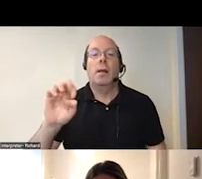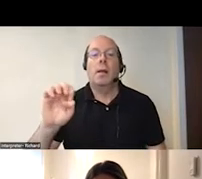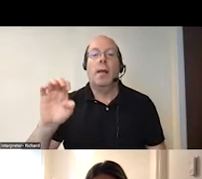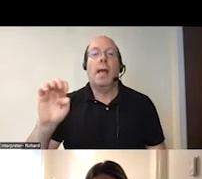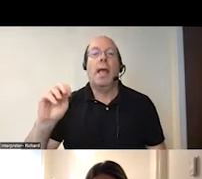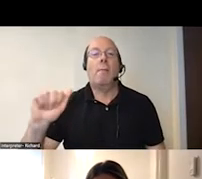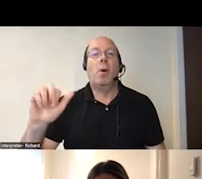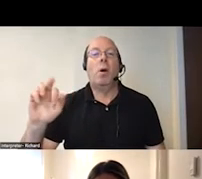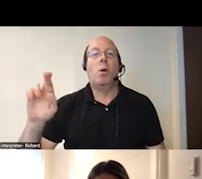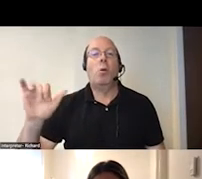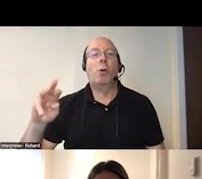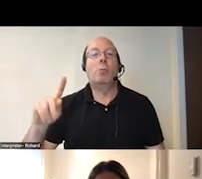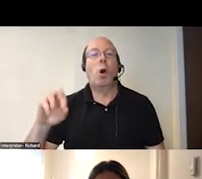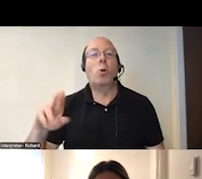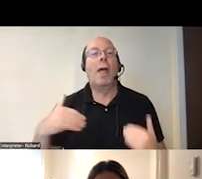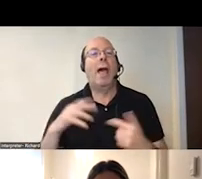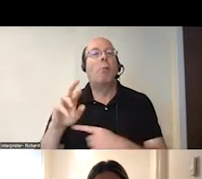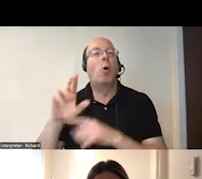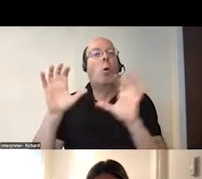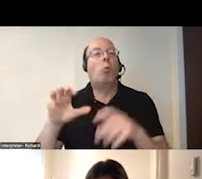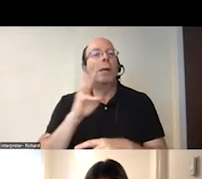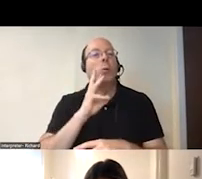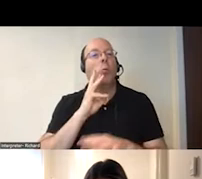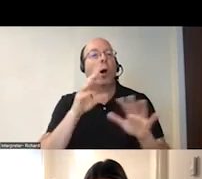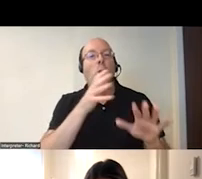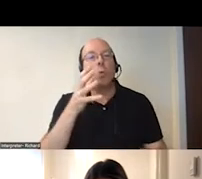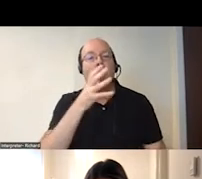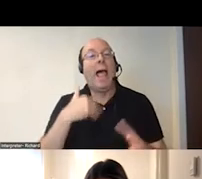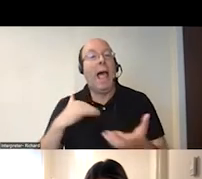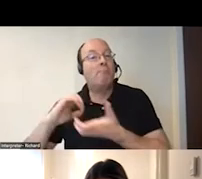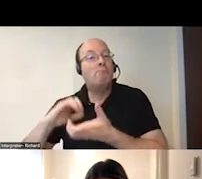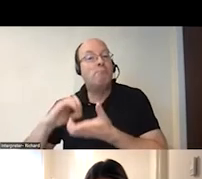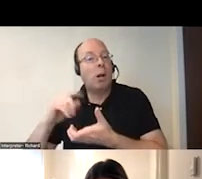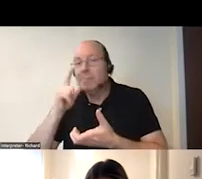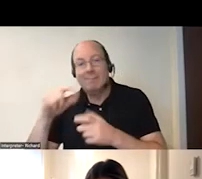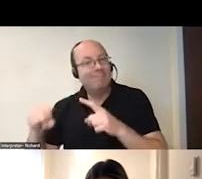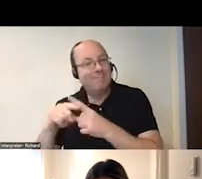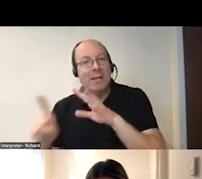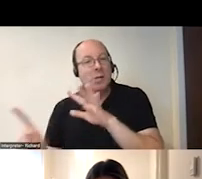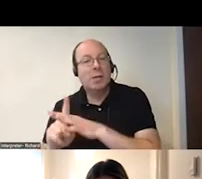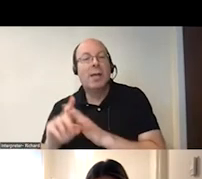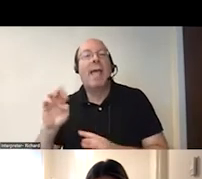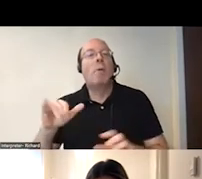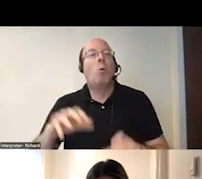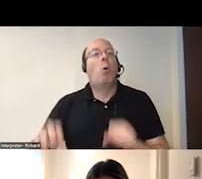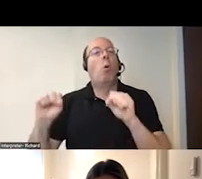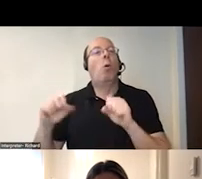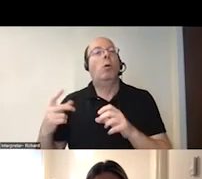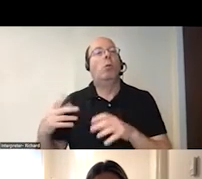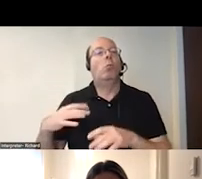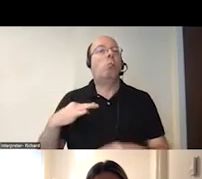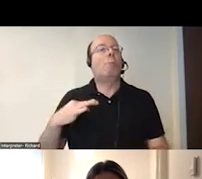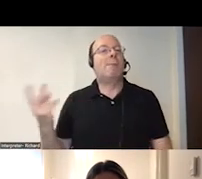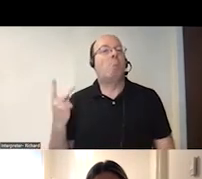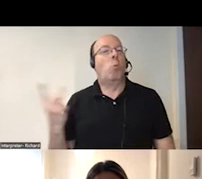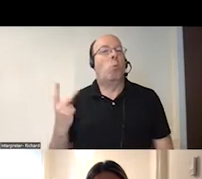Rainwater Farms. And she also has a partner, Naomi Salama, who cannot be with us today, but Emma will represent the company.